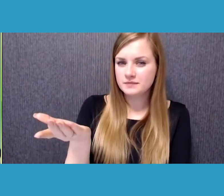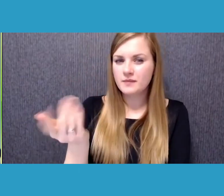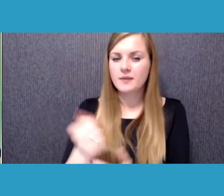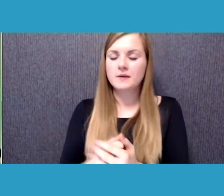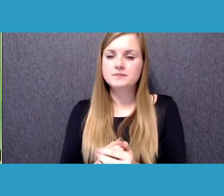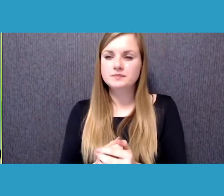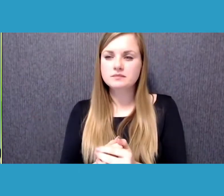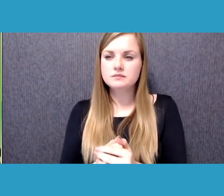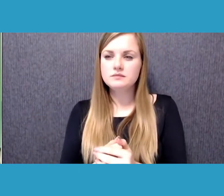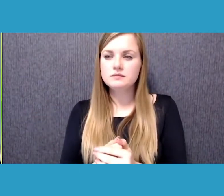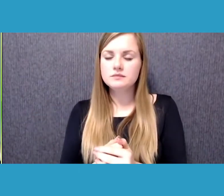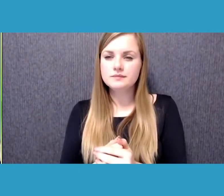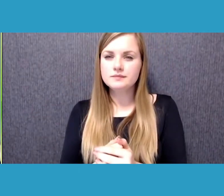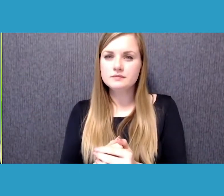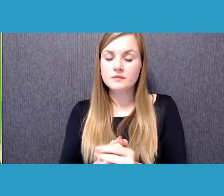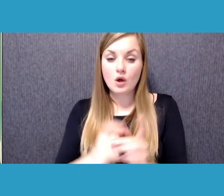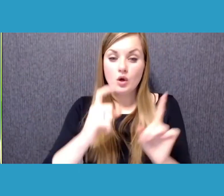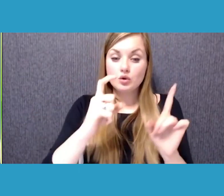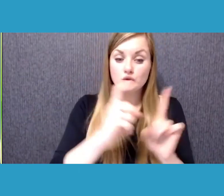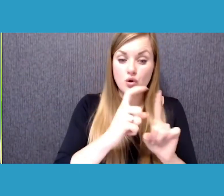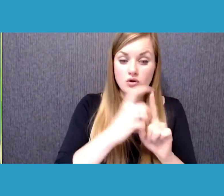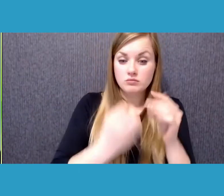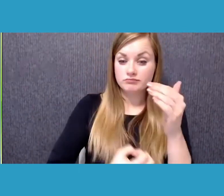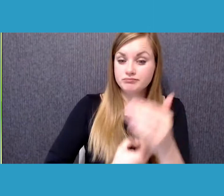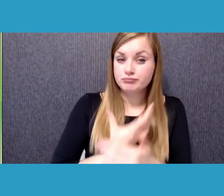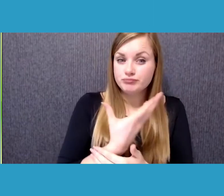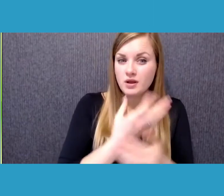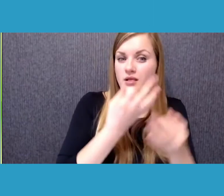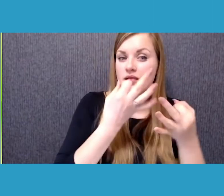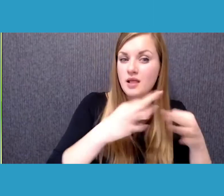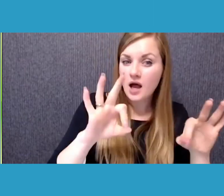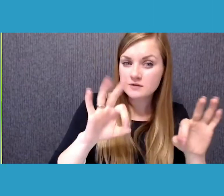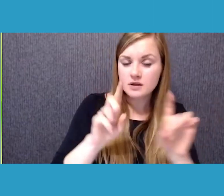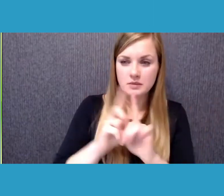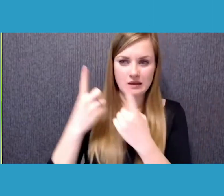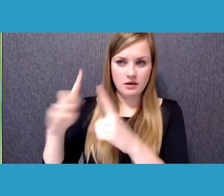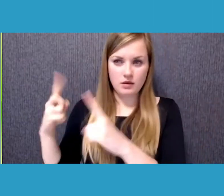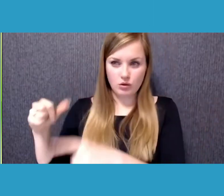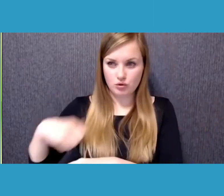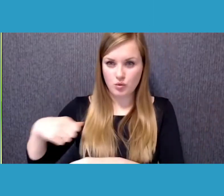and this has a direct impact on victims' lives on a daily basis.